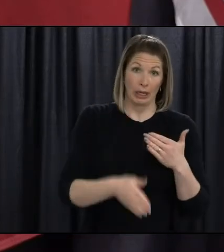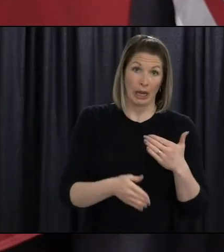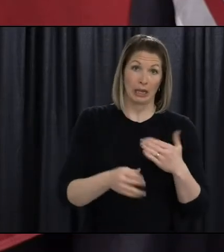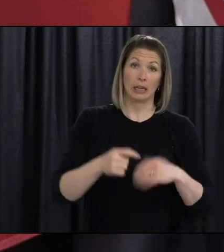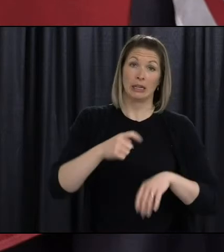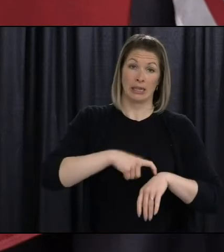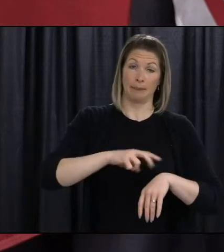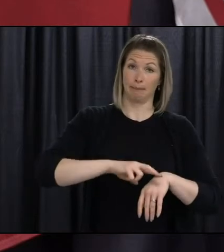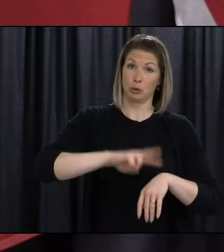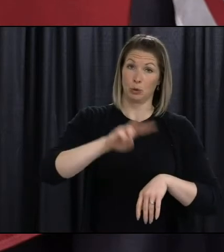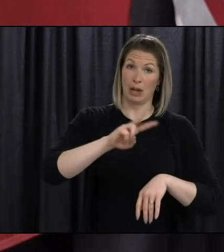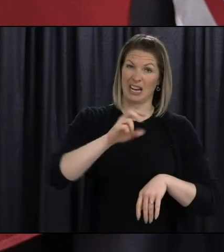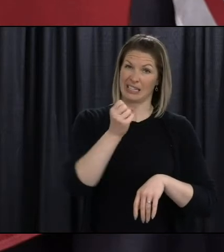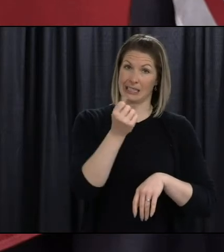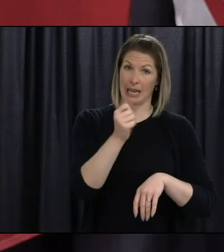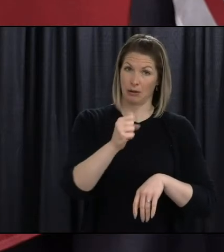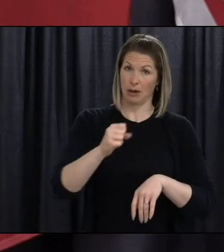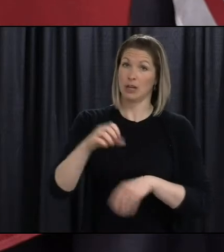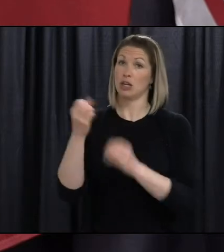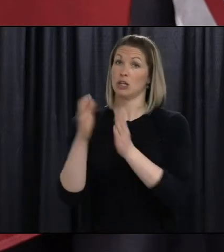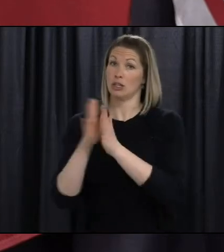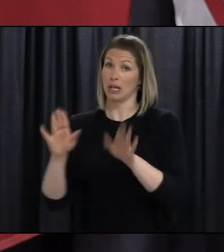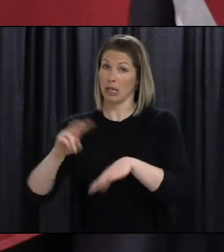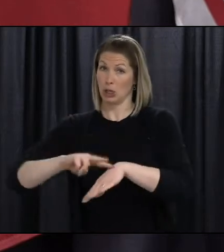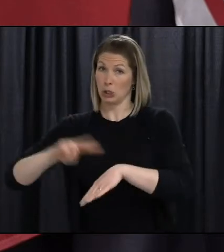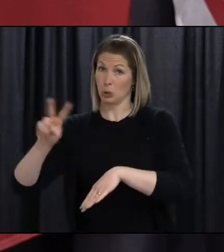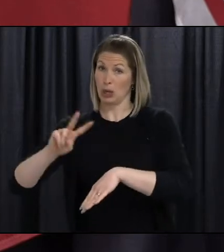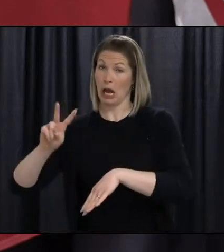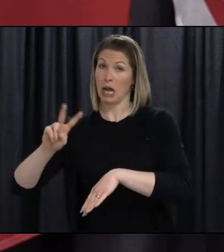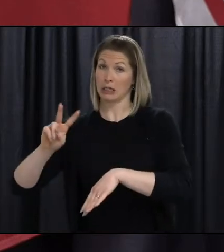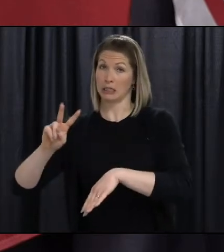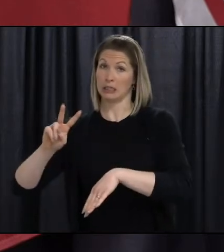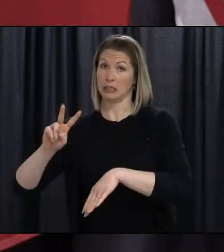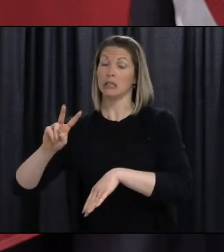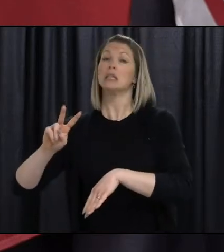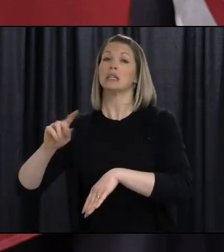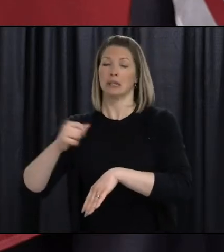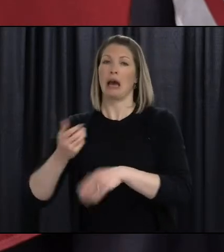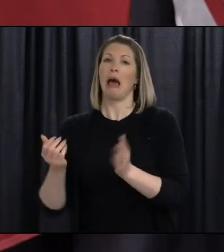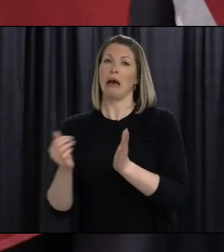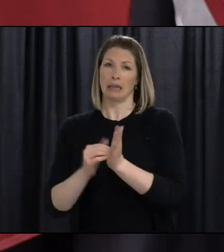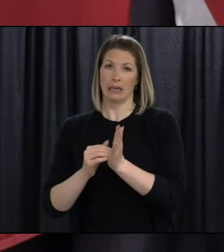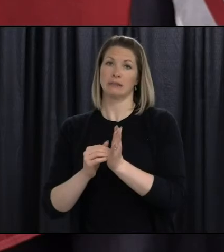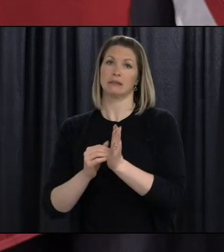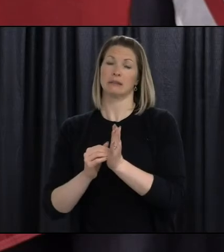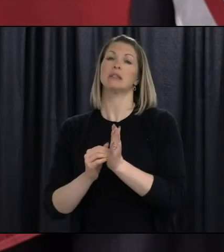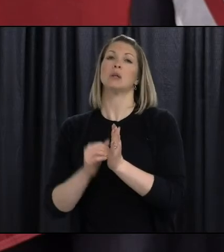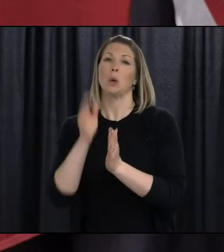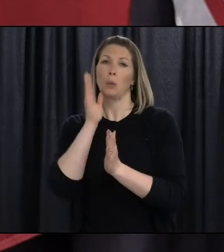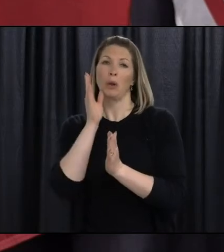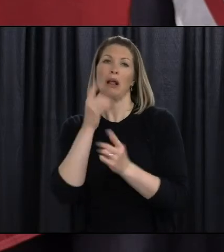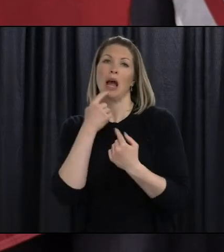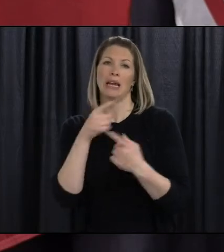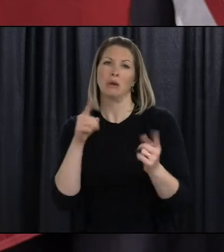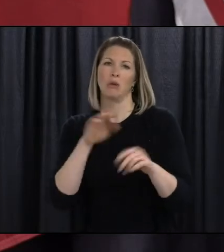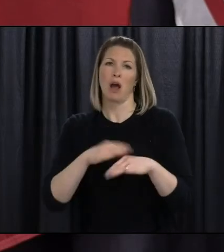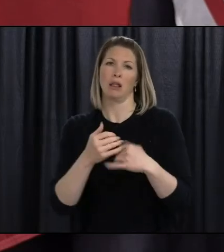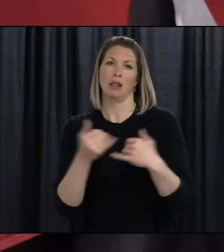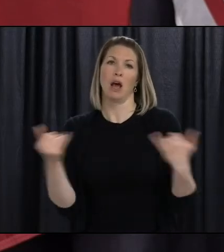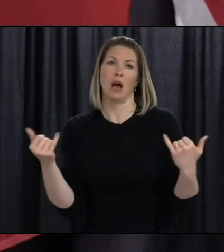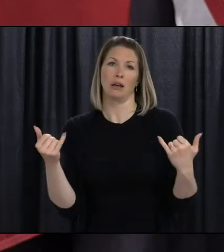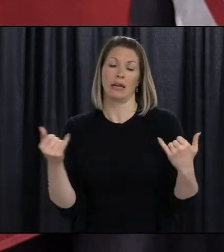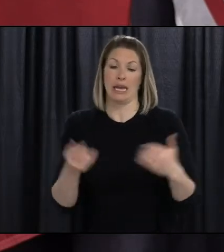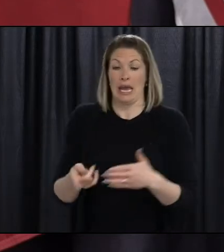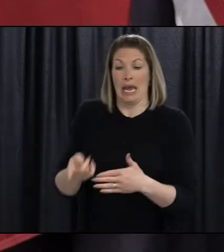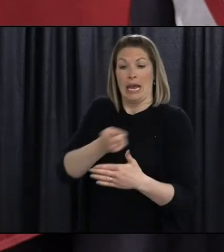2 p.m. we will put out an update. But starting on Monday, you'll see the panel here at this table change a little bit. We'll be moving to 3